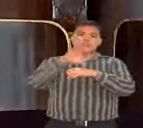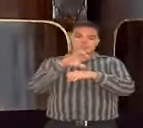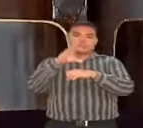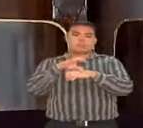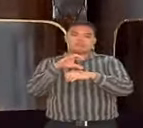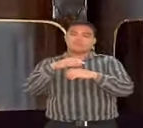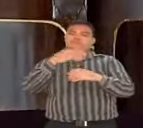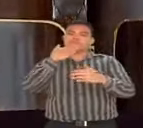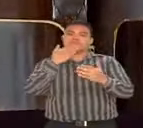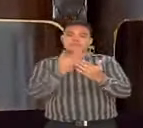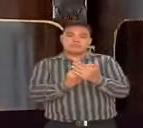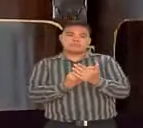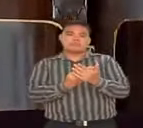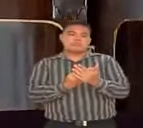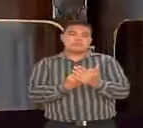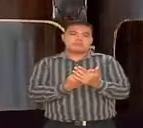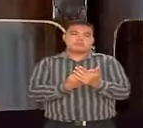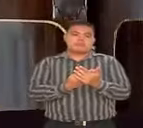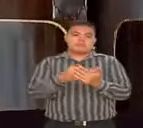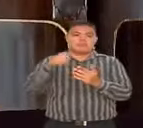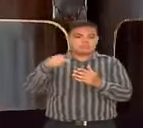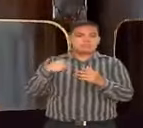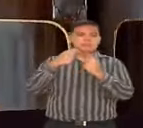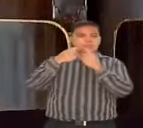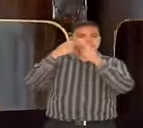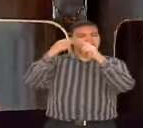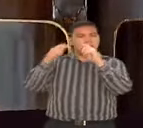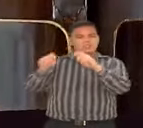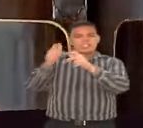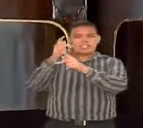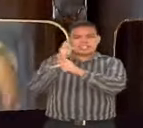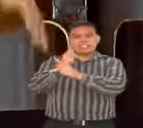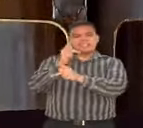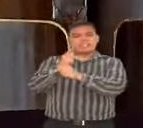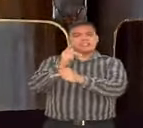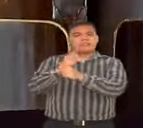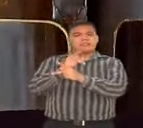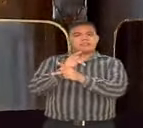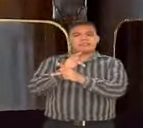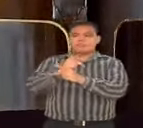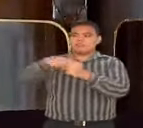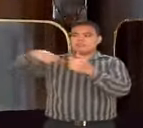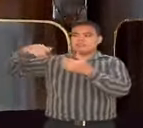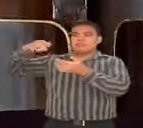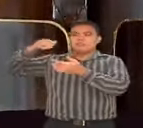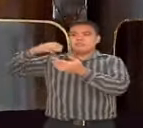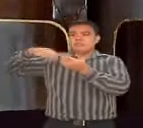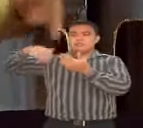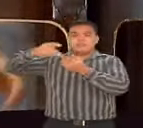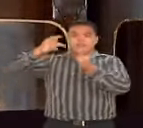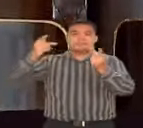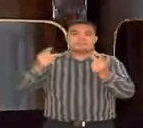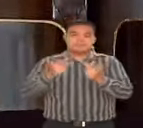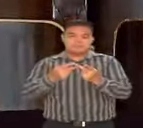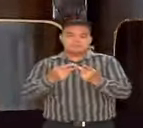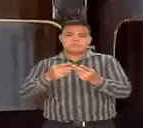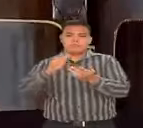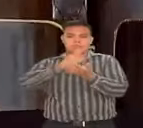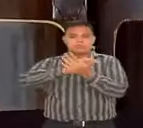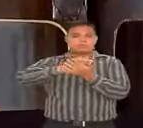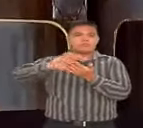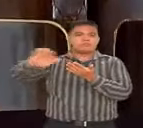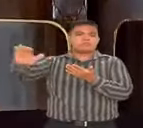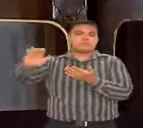ka. Of course, diri sa ato, we try our best to keep our surroundings as sanitized as we